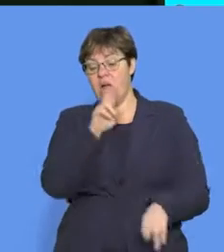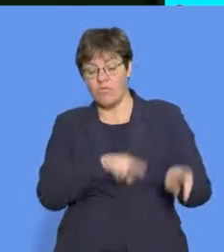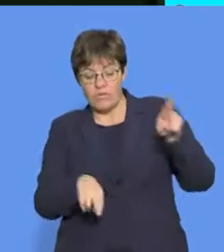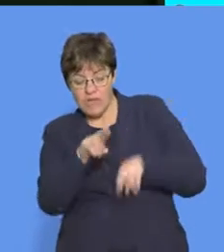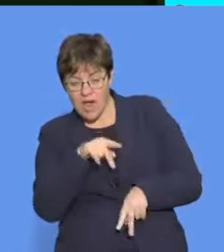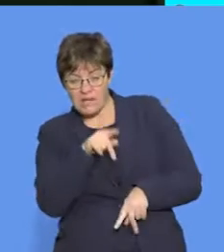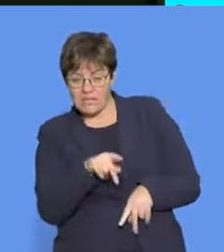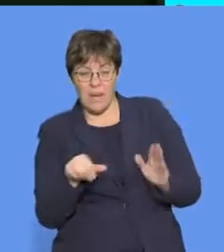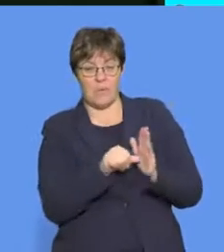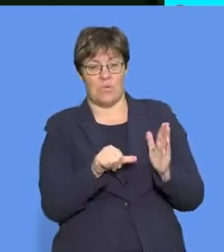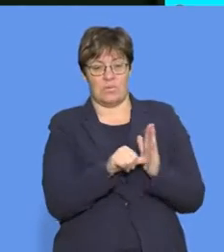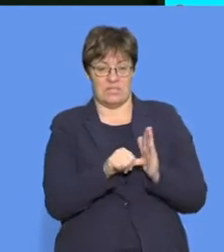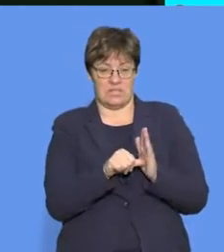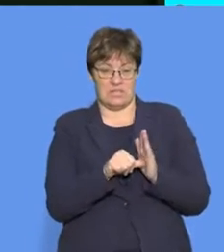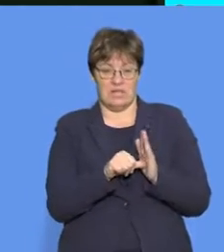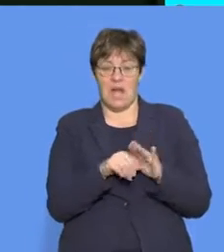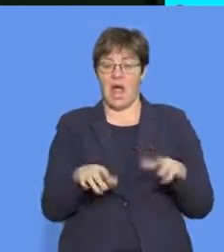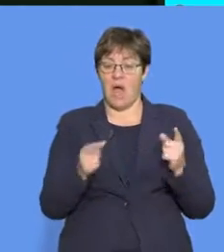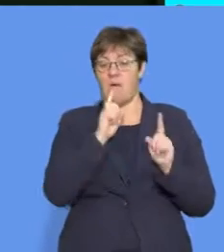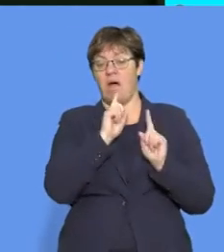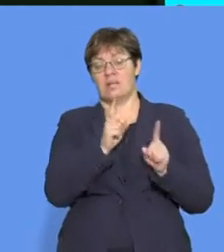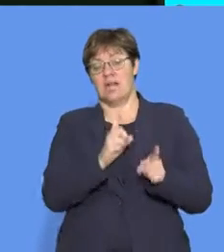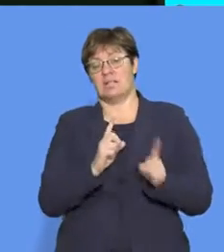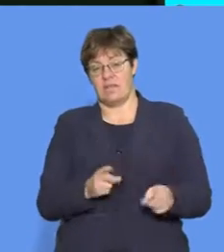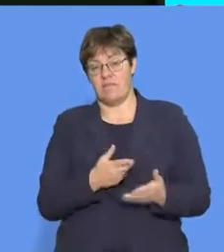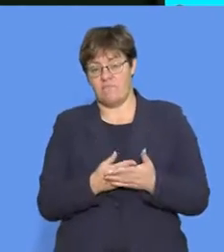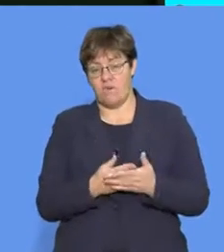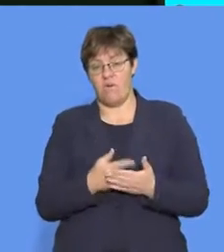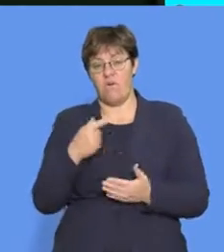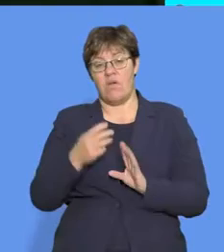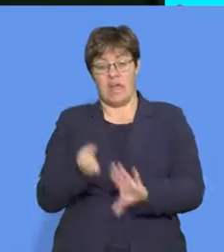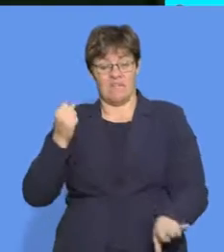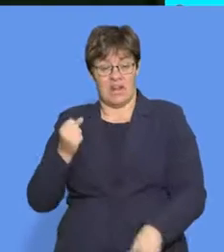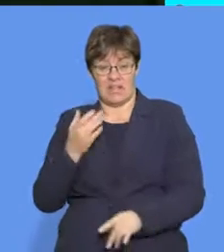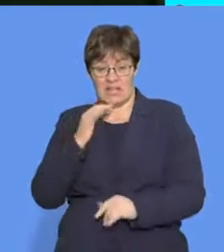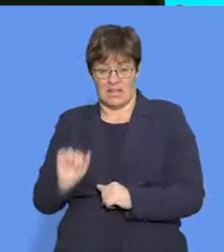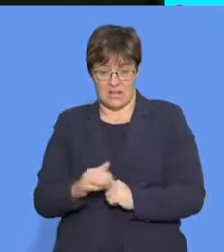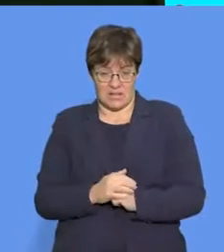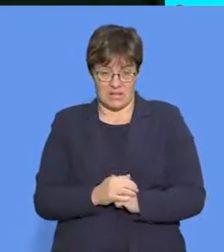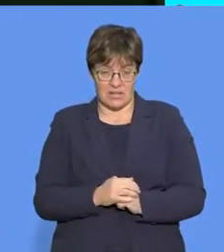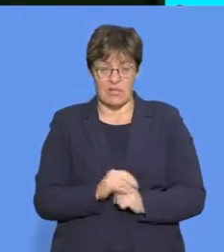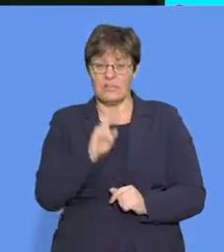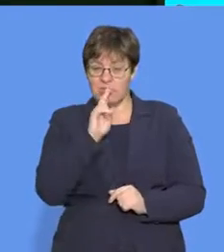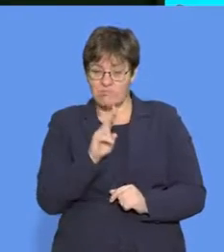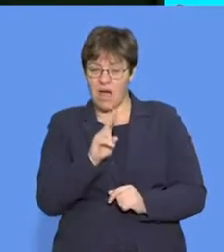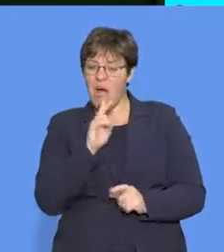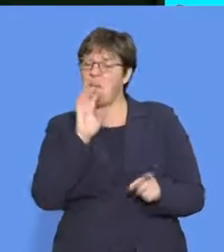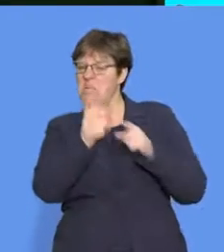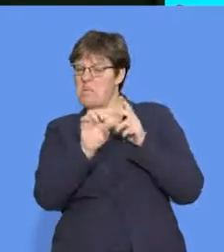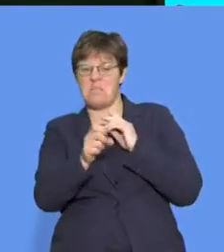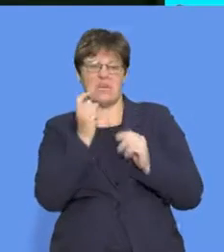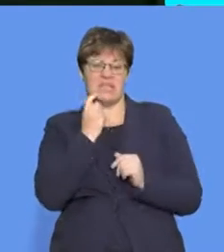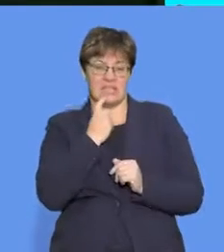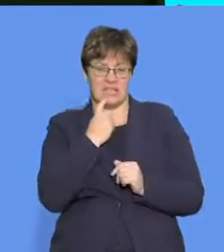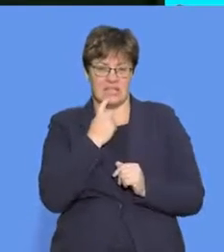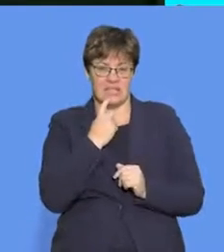and I hope they've helped you revise some of the key points in answering questions about galvanic cells. What you'll notice